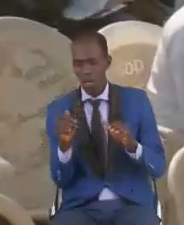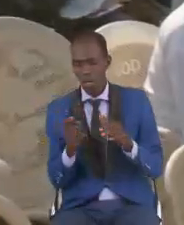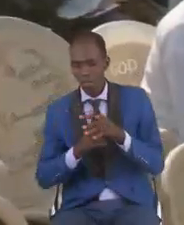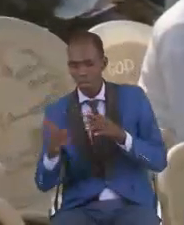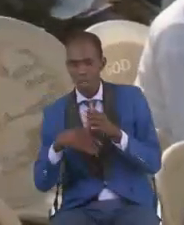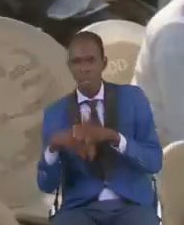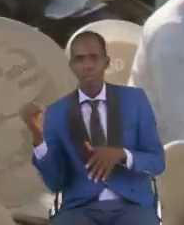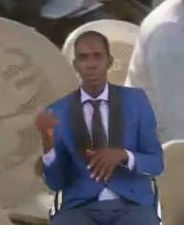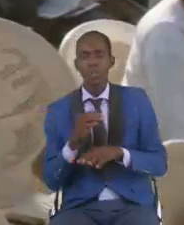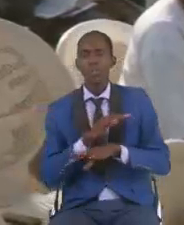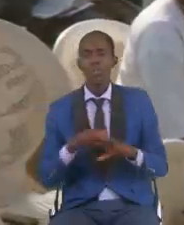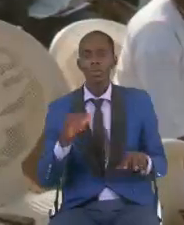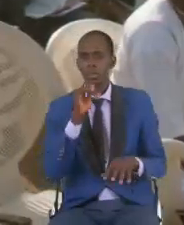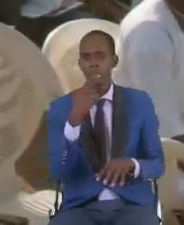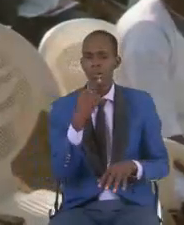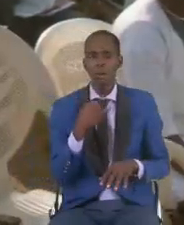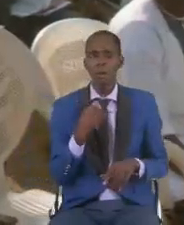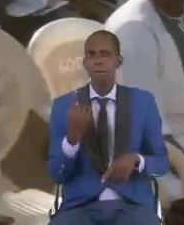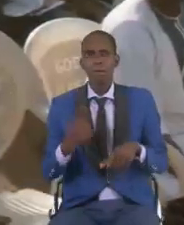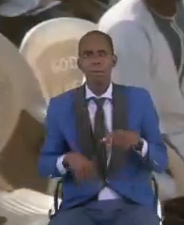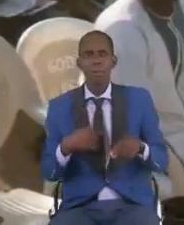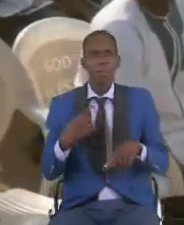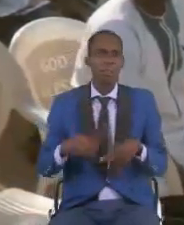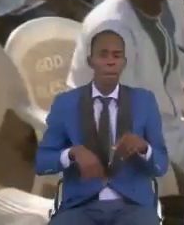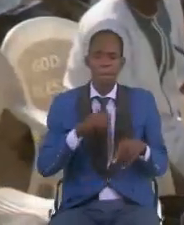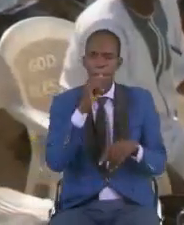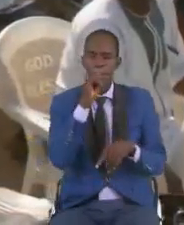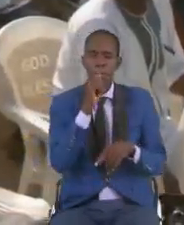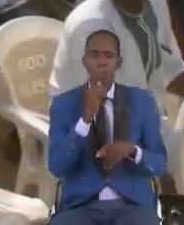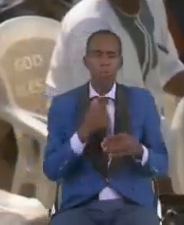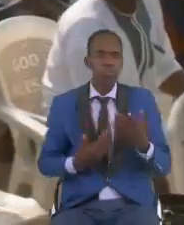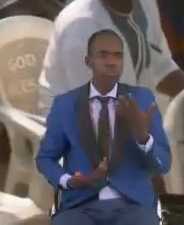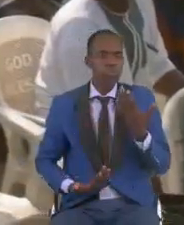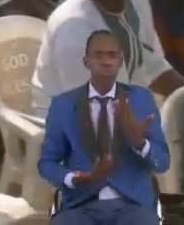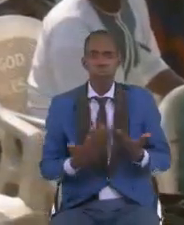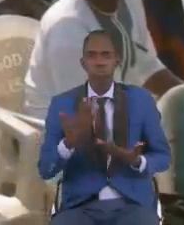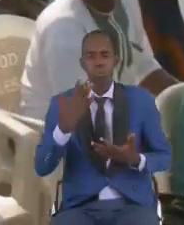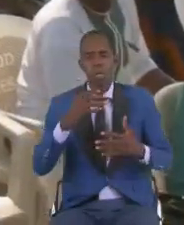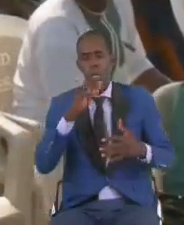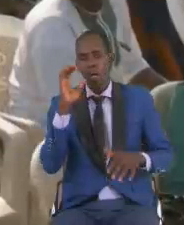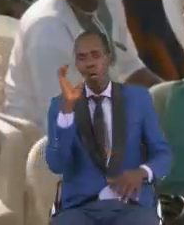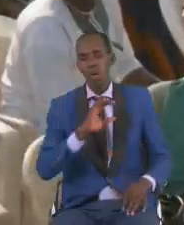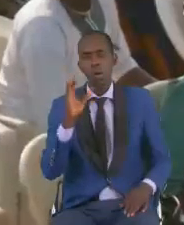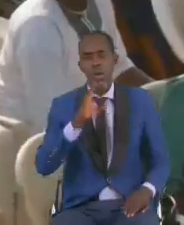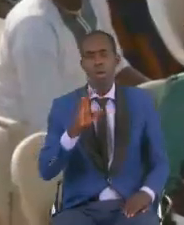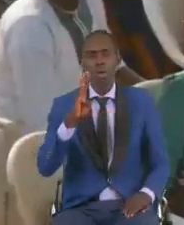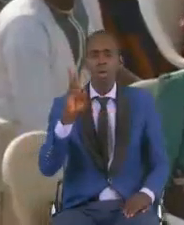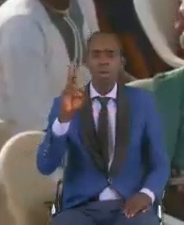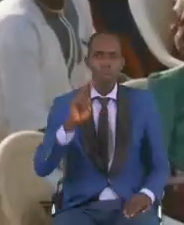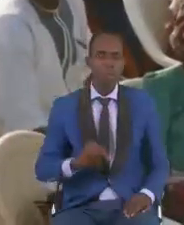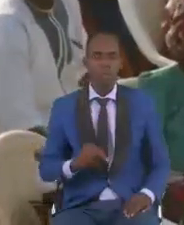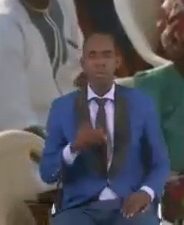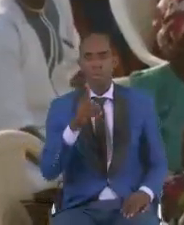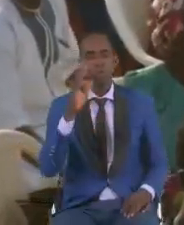Don't say, I don't think I can bear the fire, the fury of the situation. You